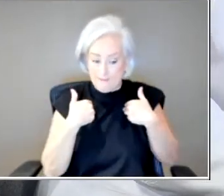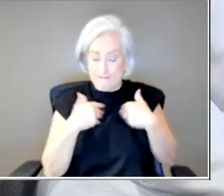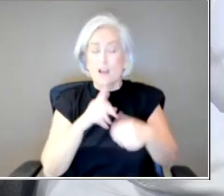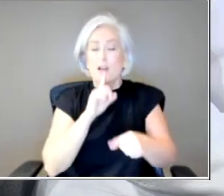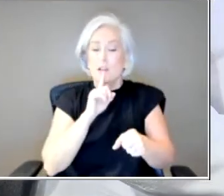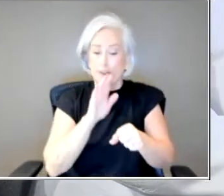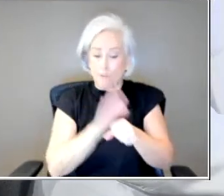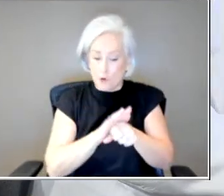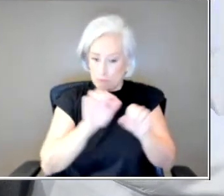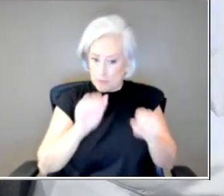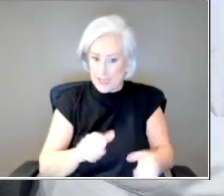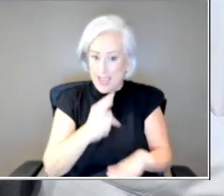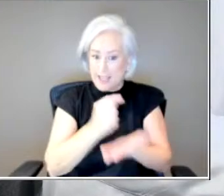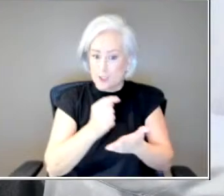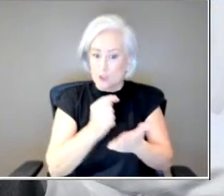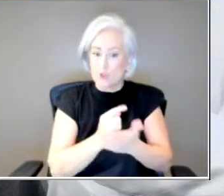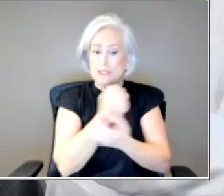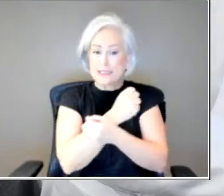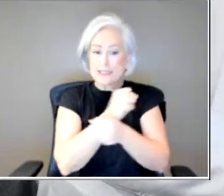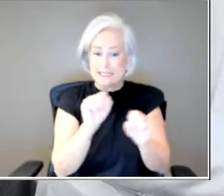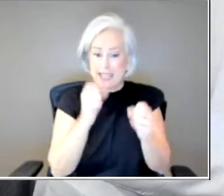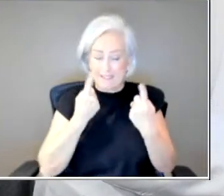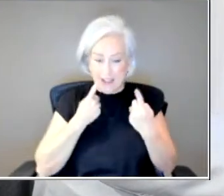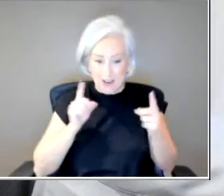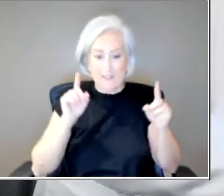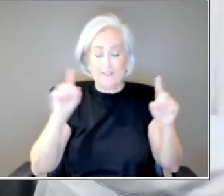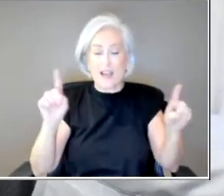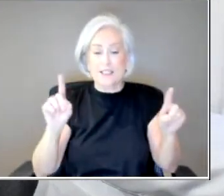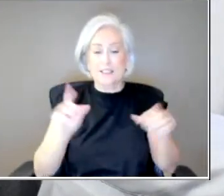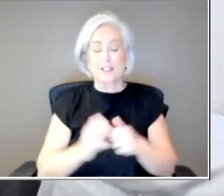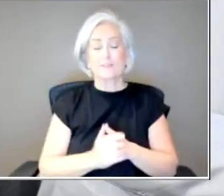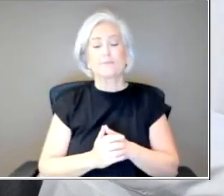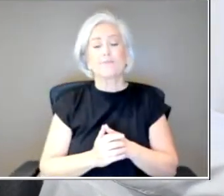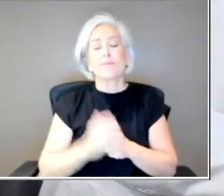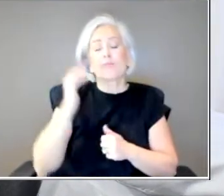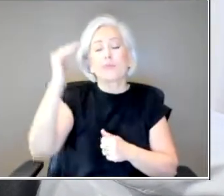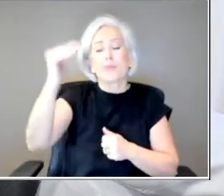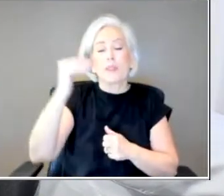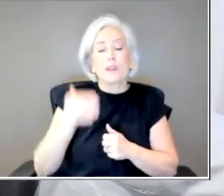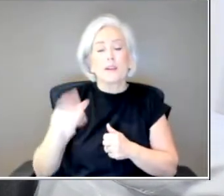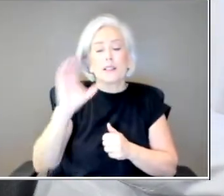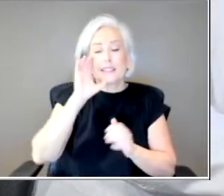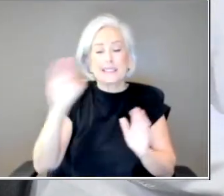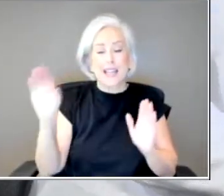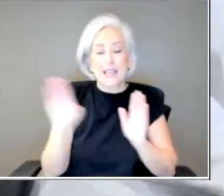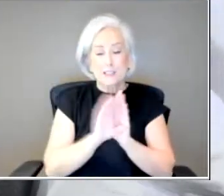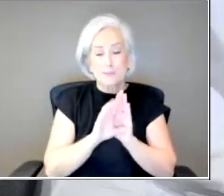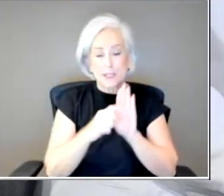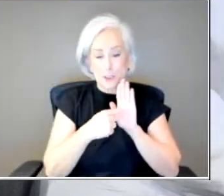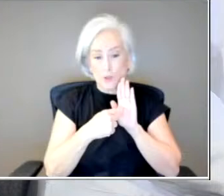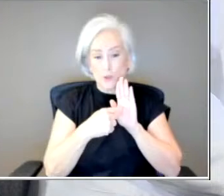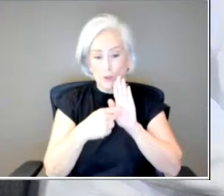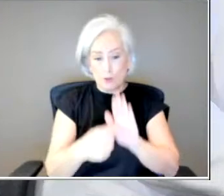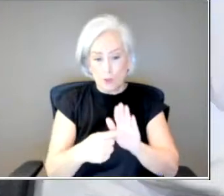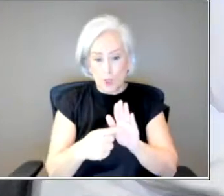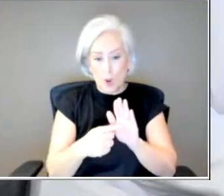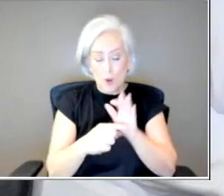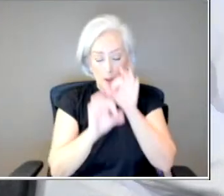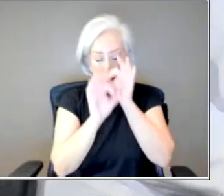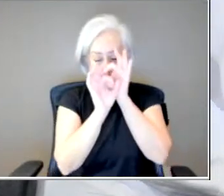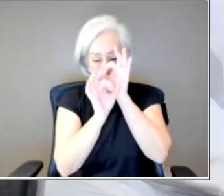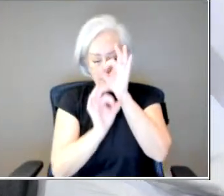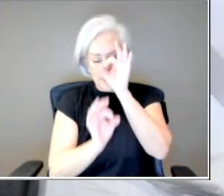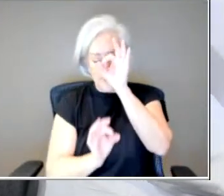and effective. So on the next sequence here, you'll see us actually administering those beads. So this is the same catheter in the